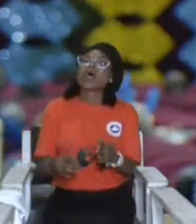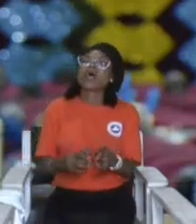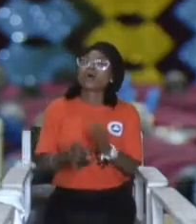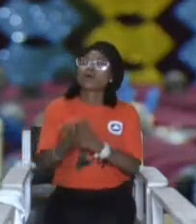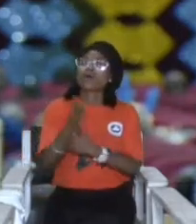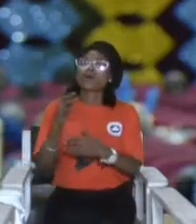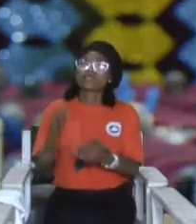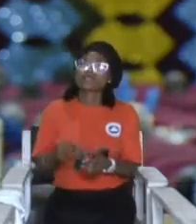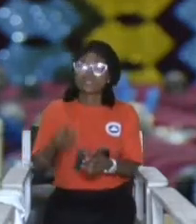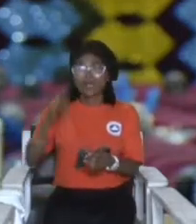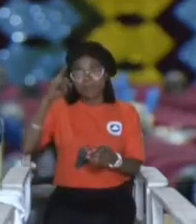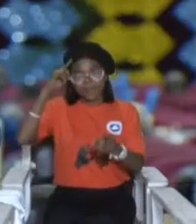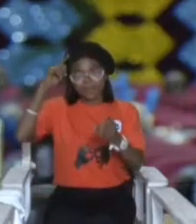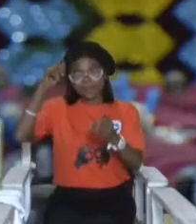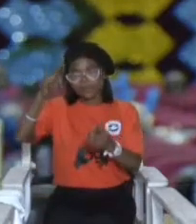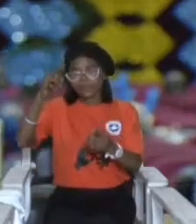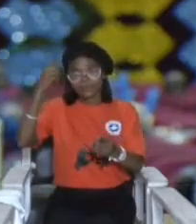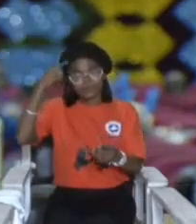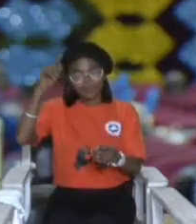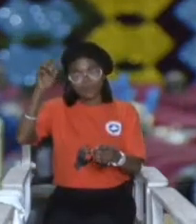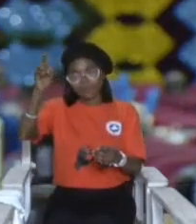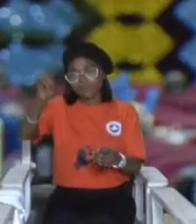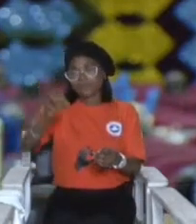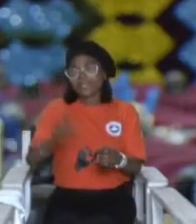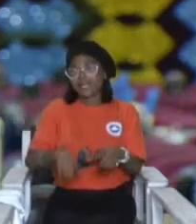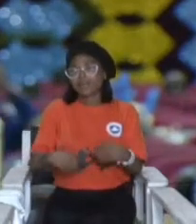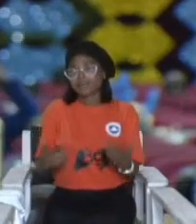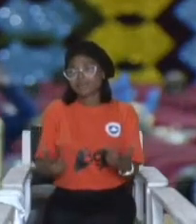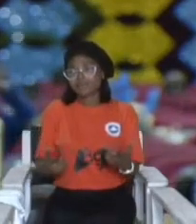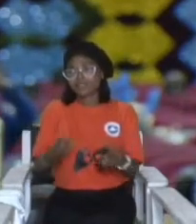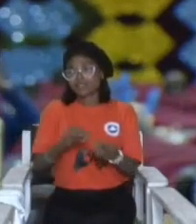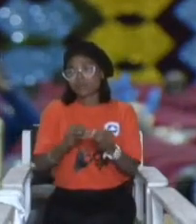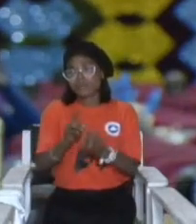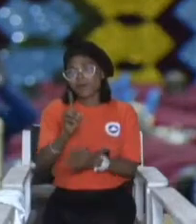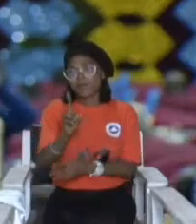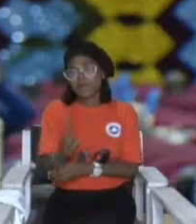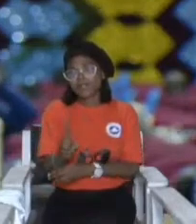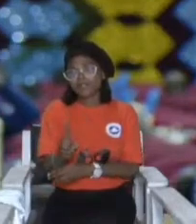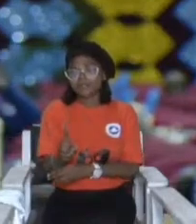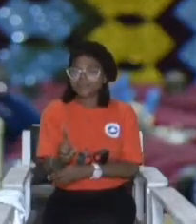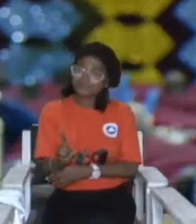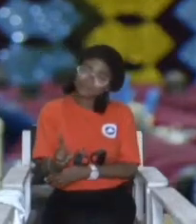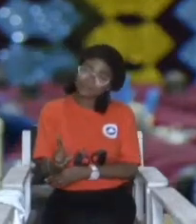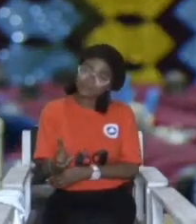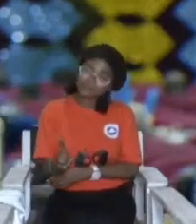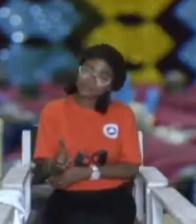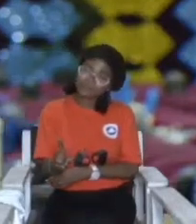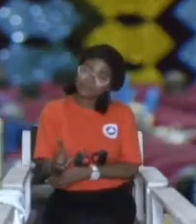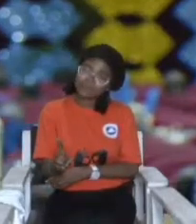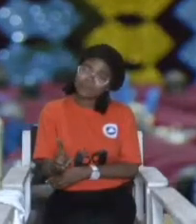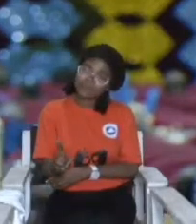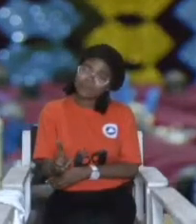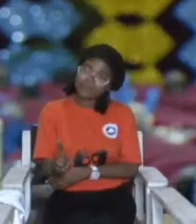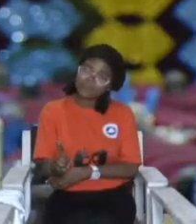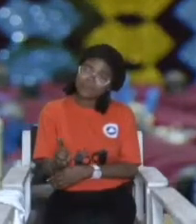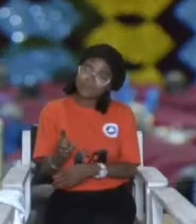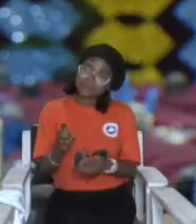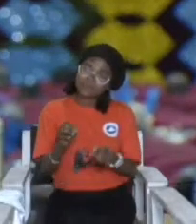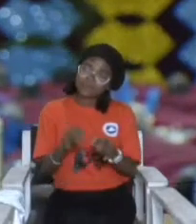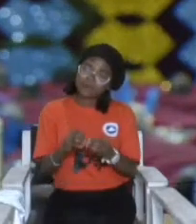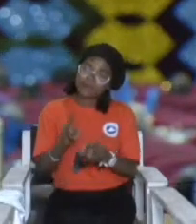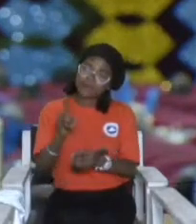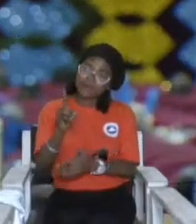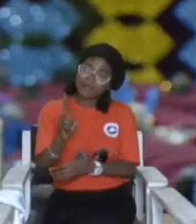purpose for his life. Number one, Stage number one.